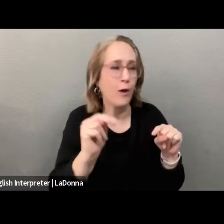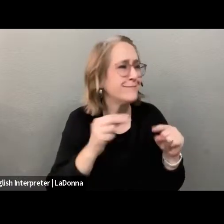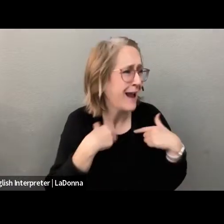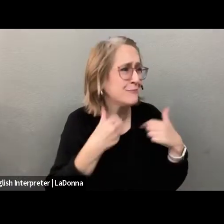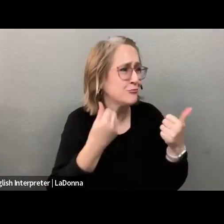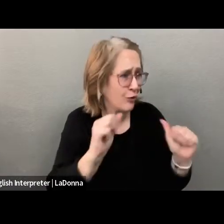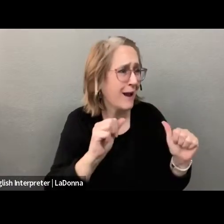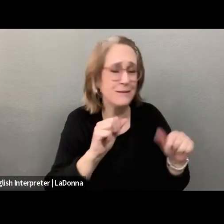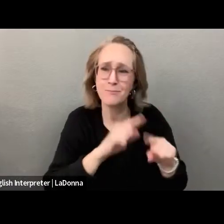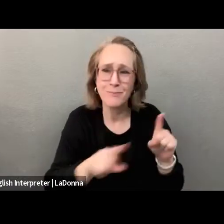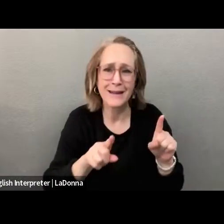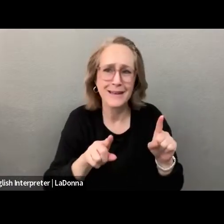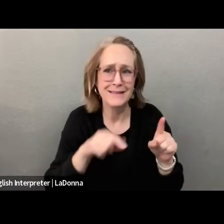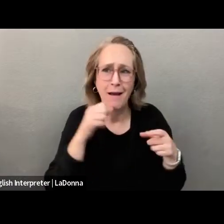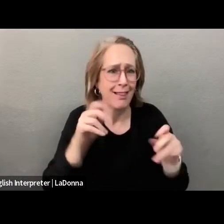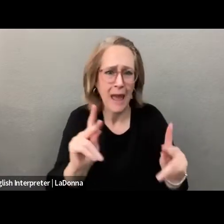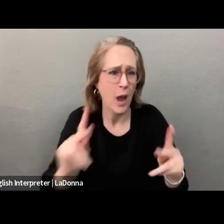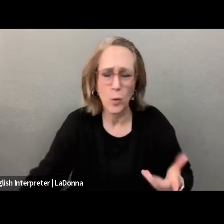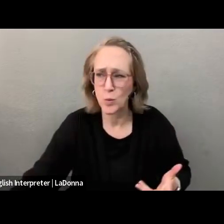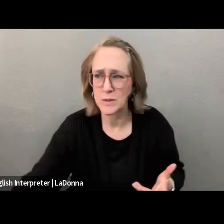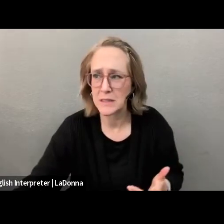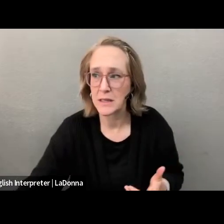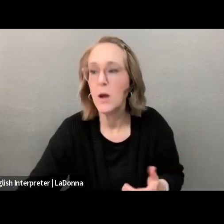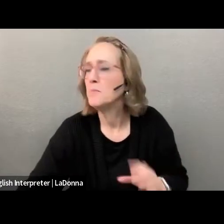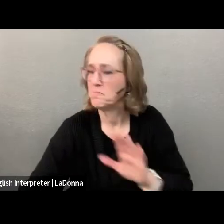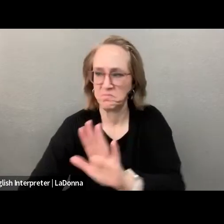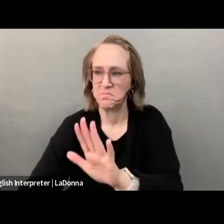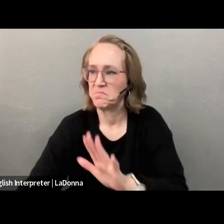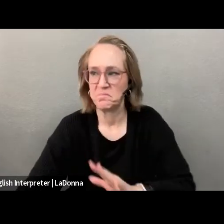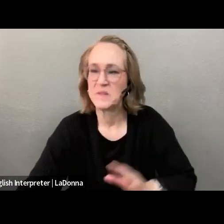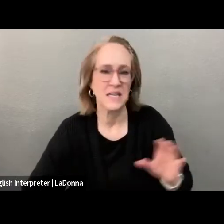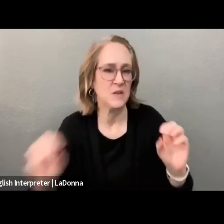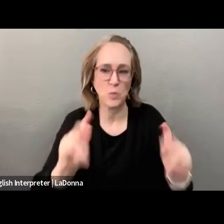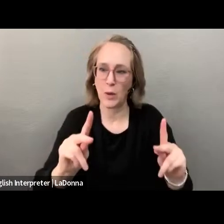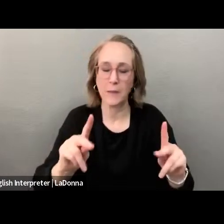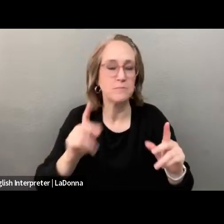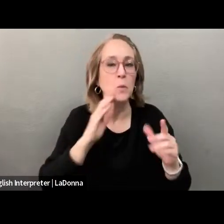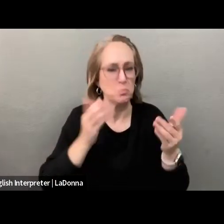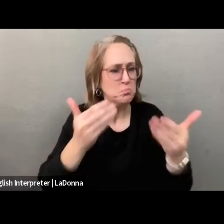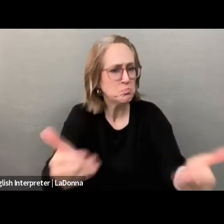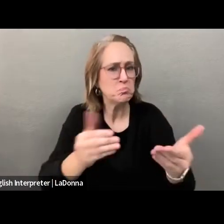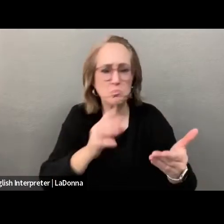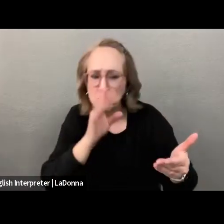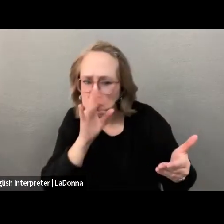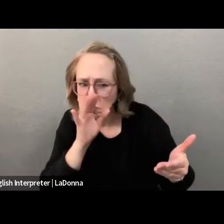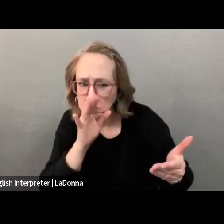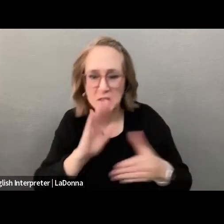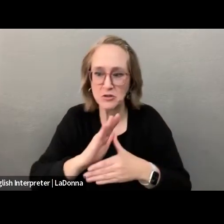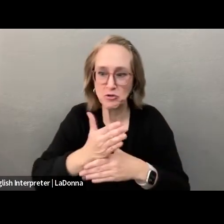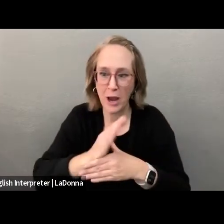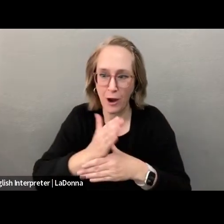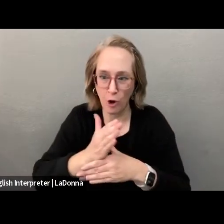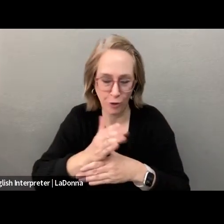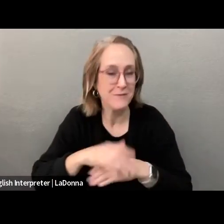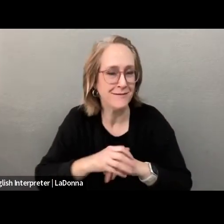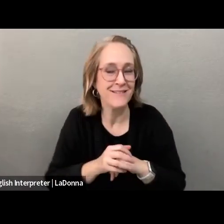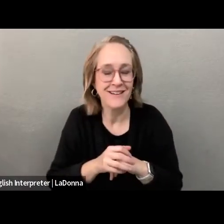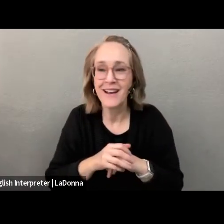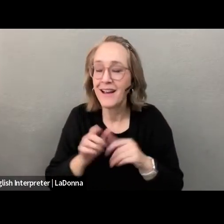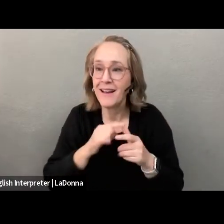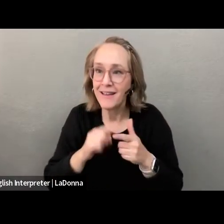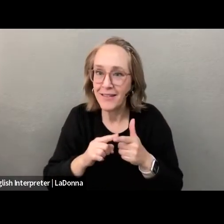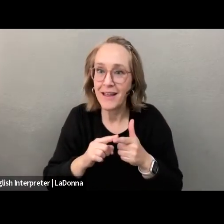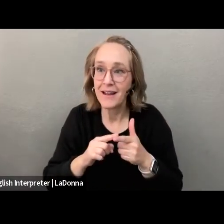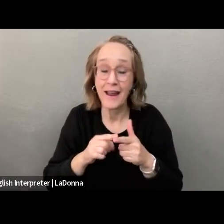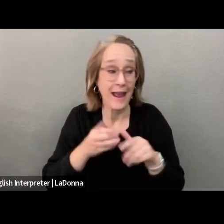tried. I'm sorry. Okay. That's okay. We'll let you go ahead and share, and then after that